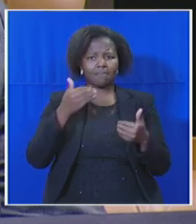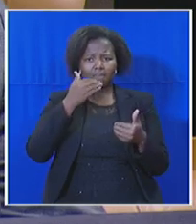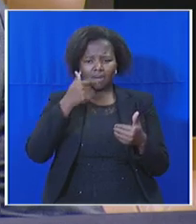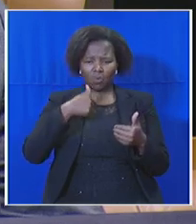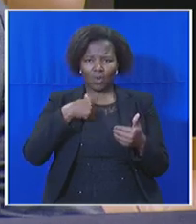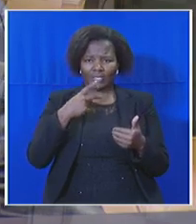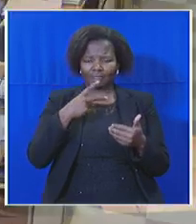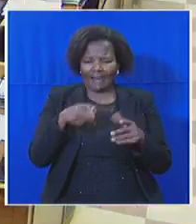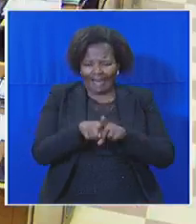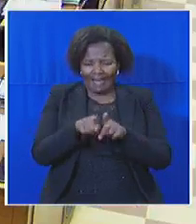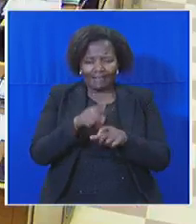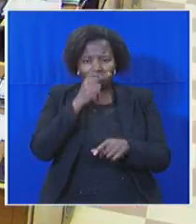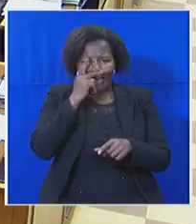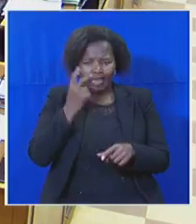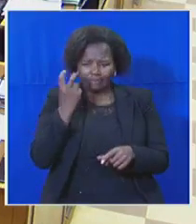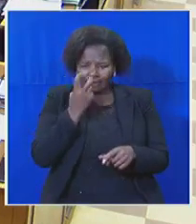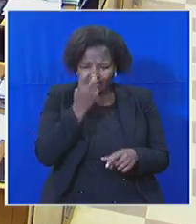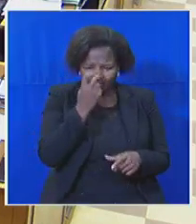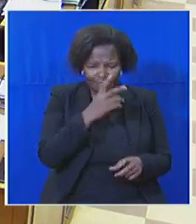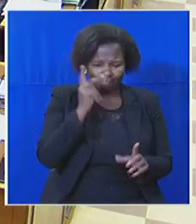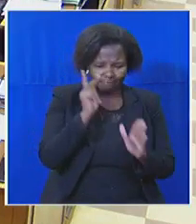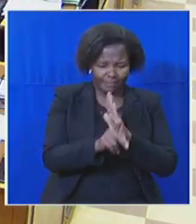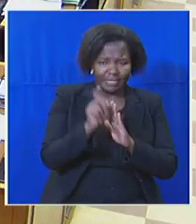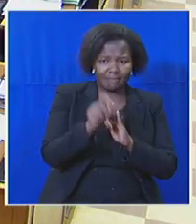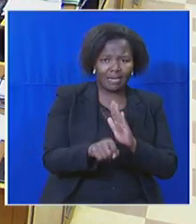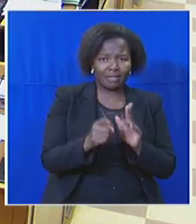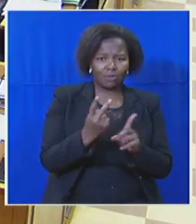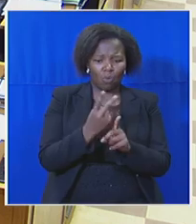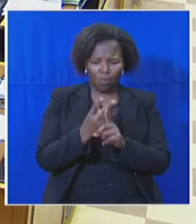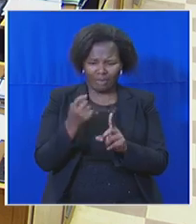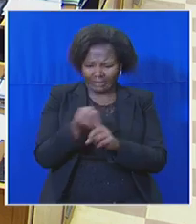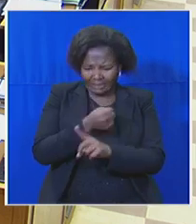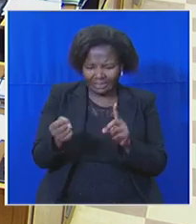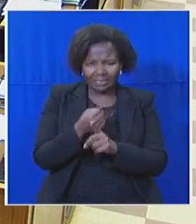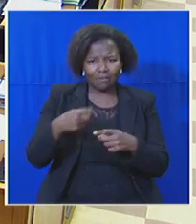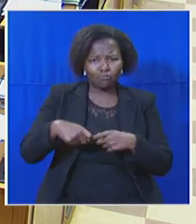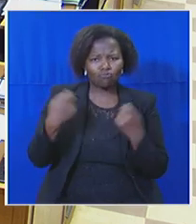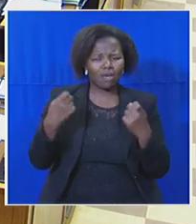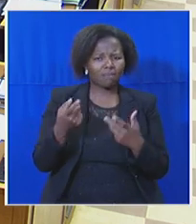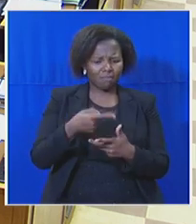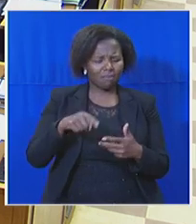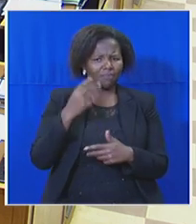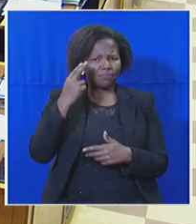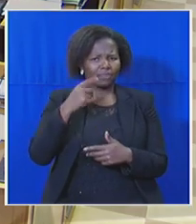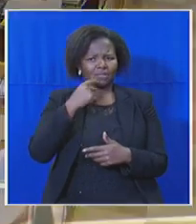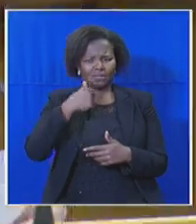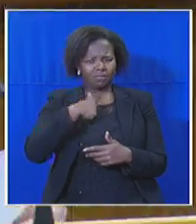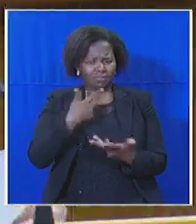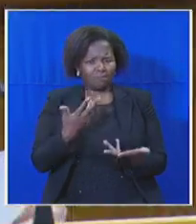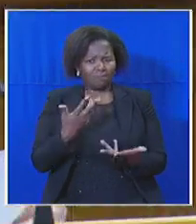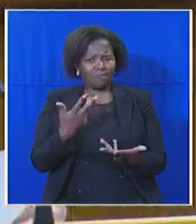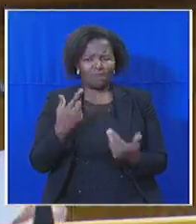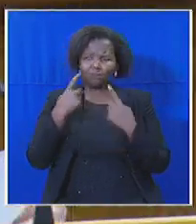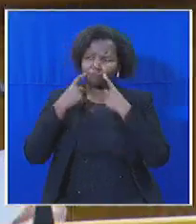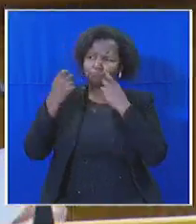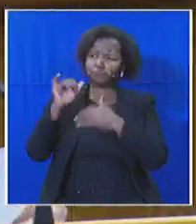killed, daily headlines of police members who rob, rape, and torture has them asking themselves how and why they can and should cry for yet